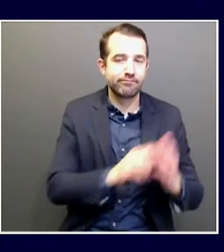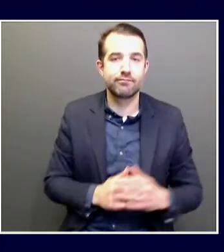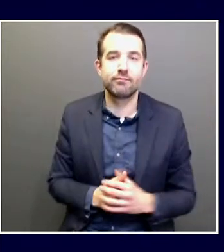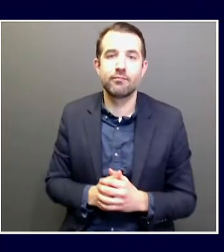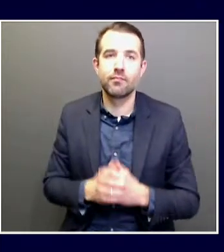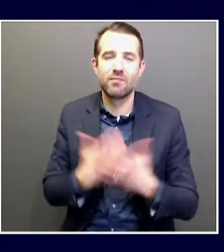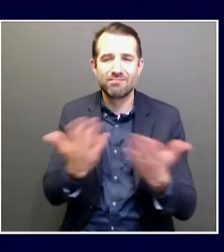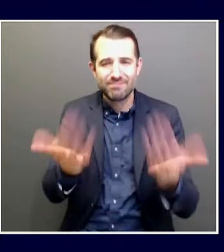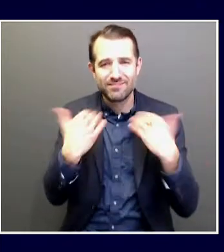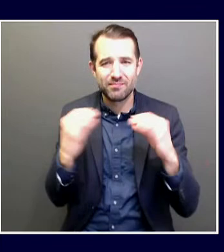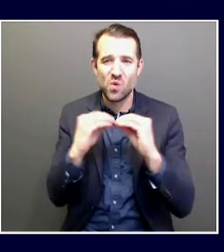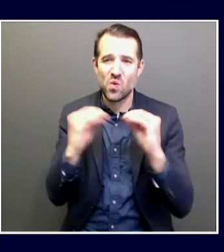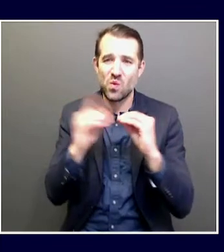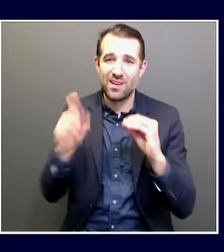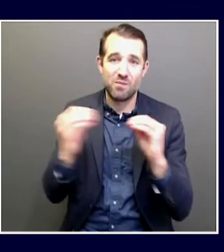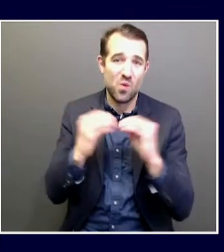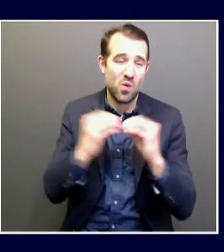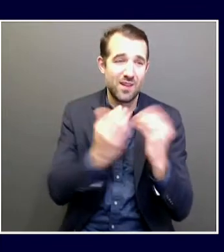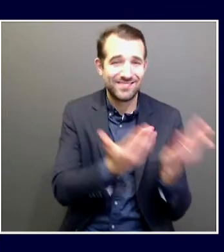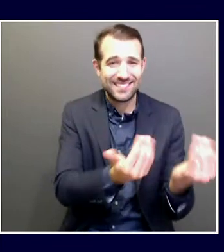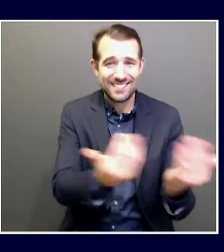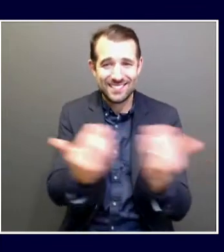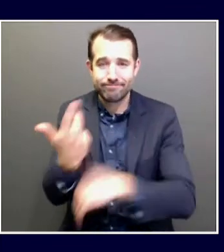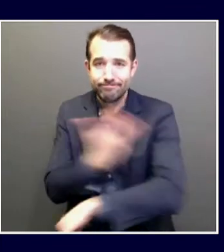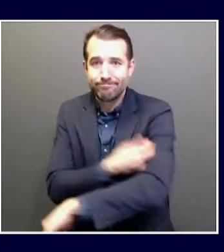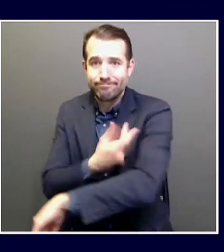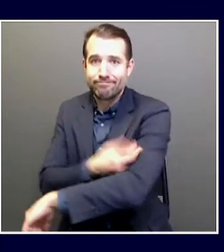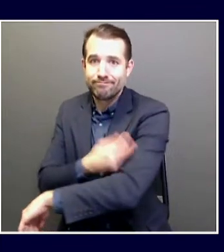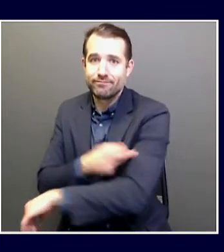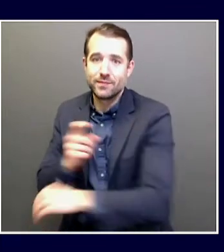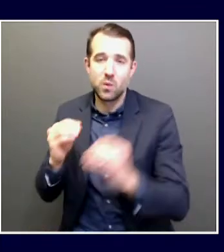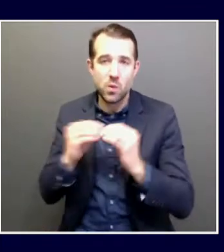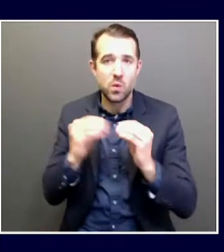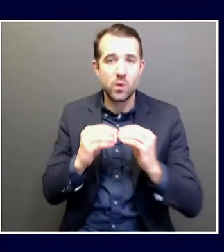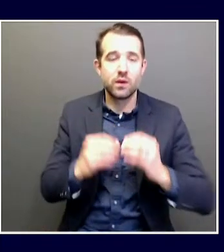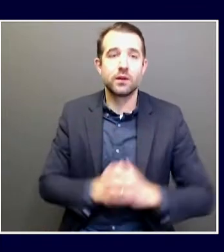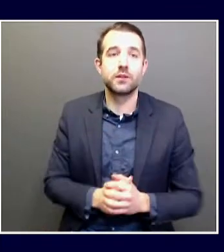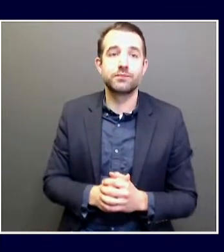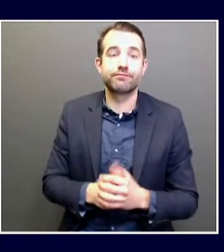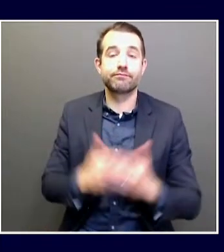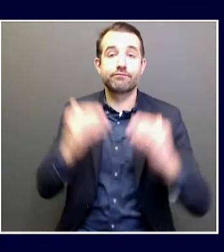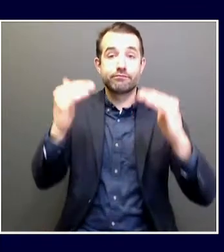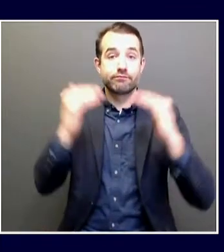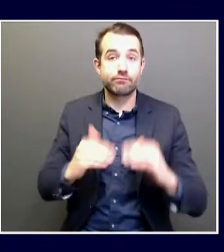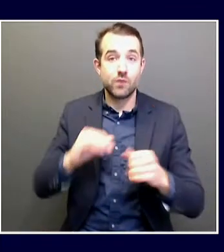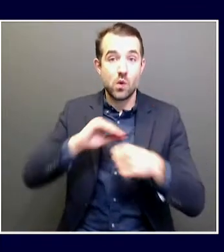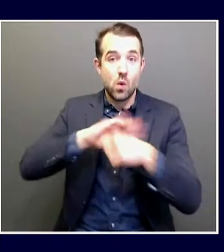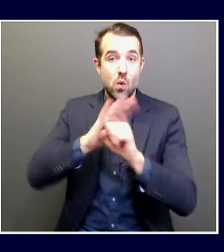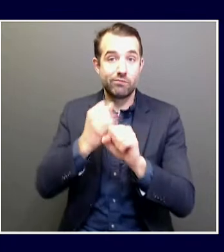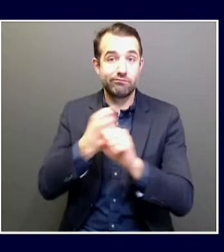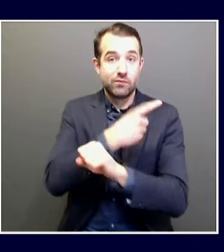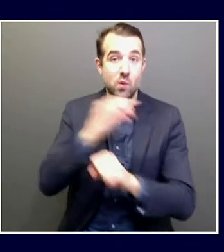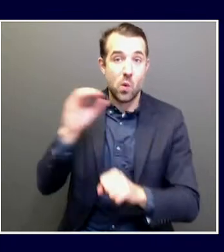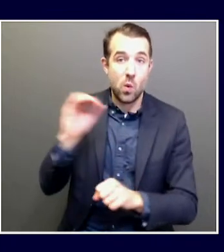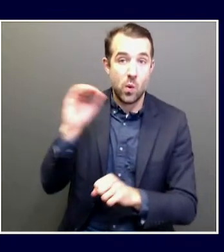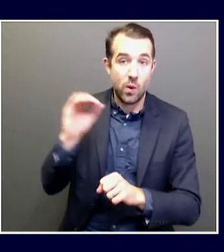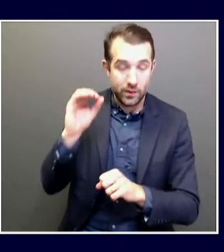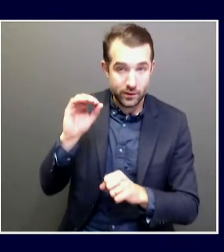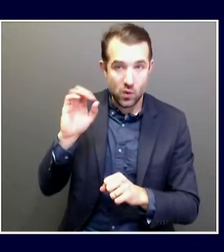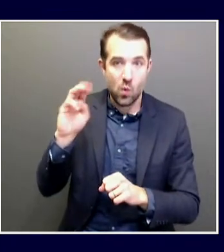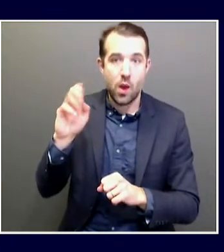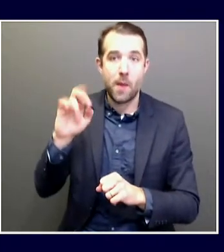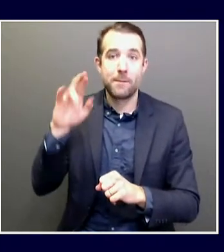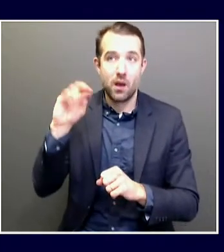One quick update or set of updates on where we stand with the Omicron variant. As folks probably saw this past Friday,